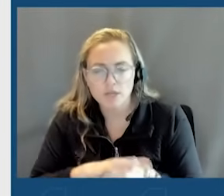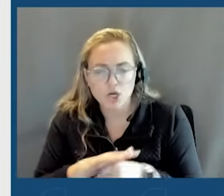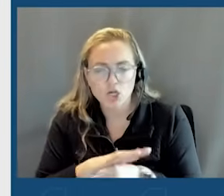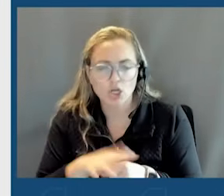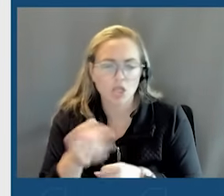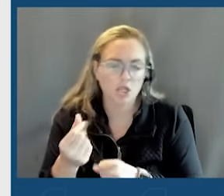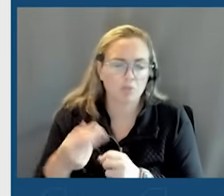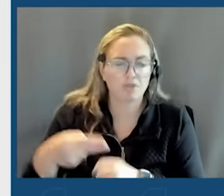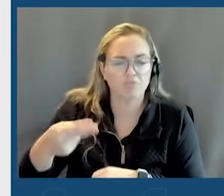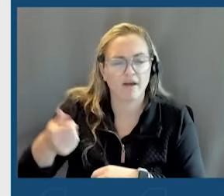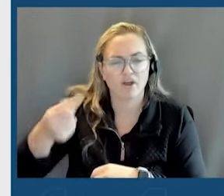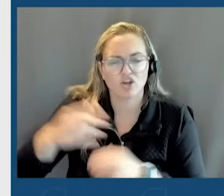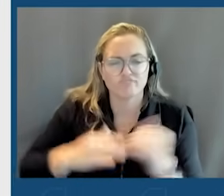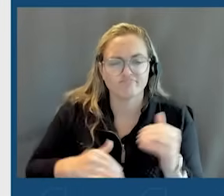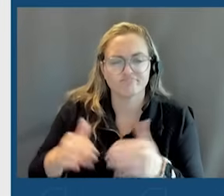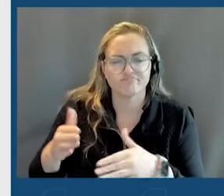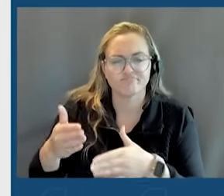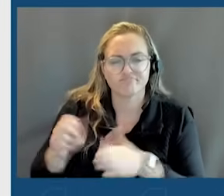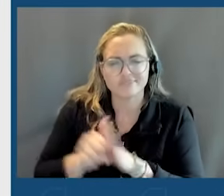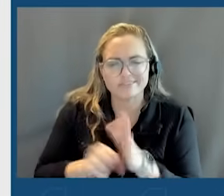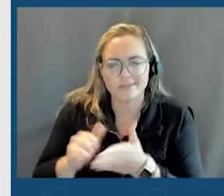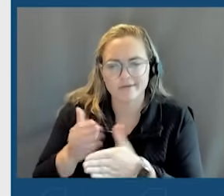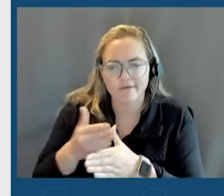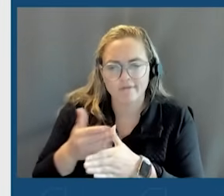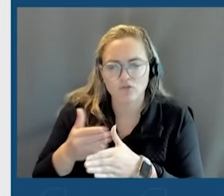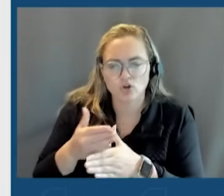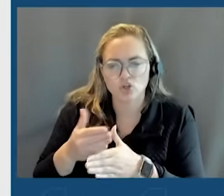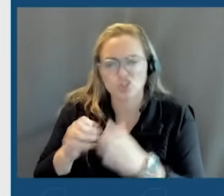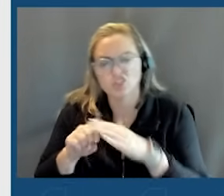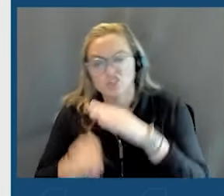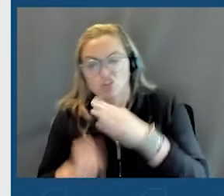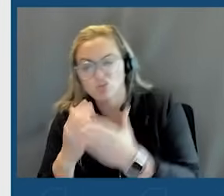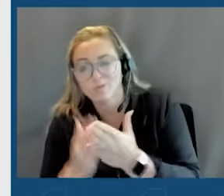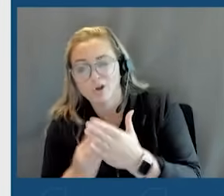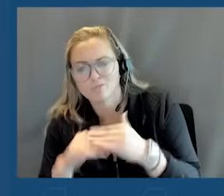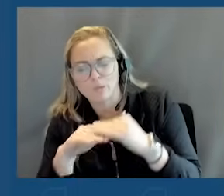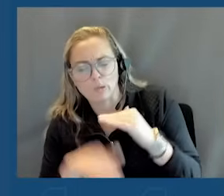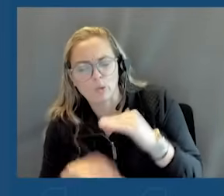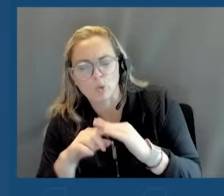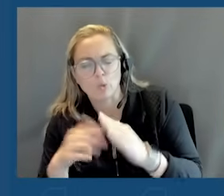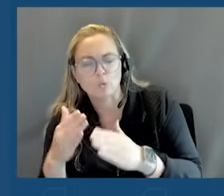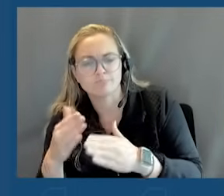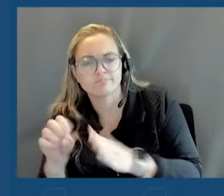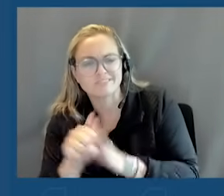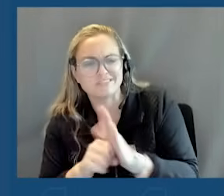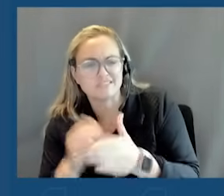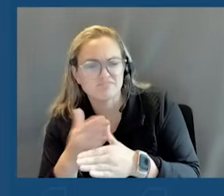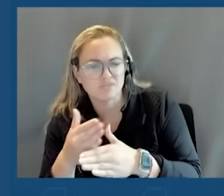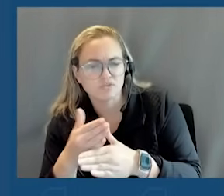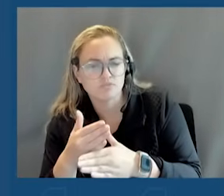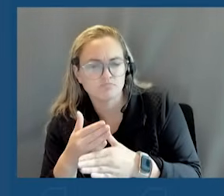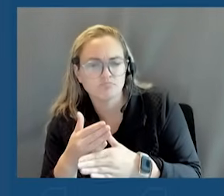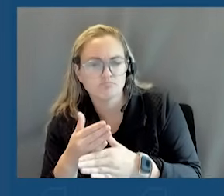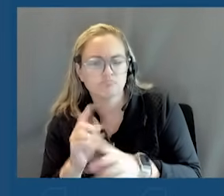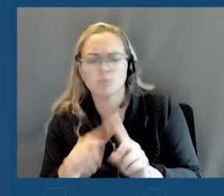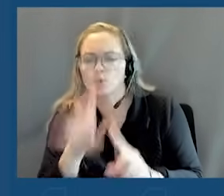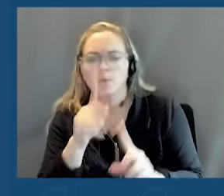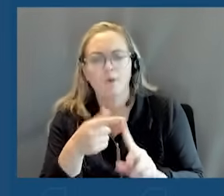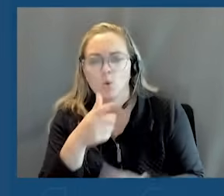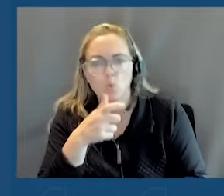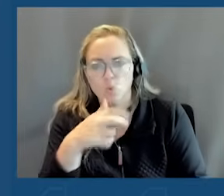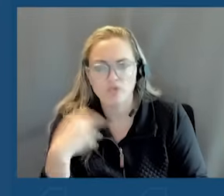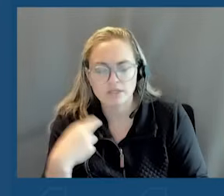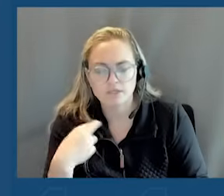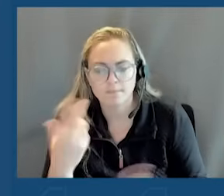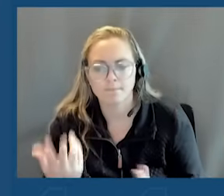average. Southern tier, Western New York, just a little bit below the statewide average. So, but let's talk about who's at risk.